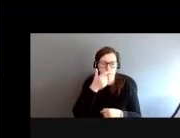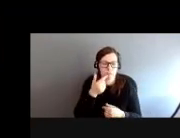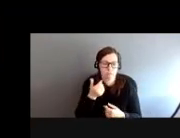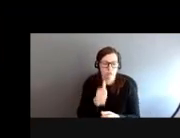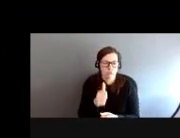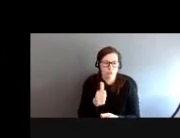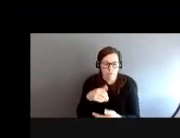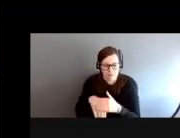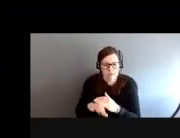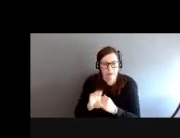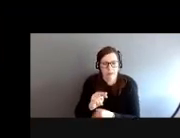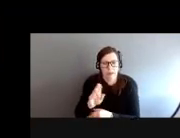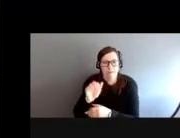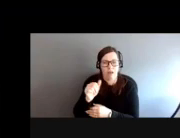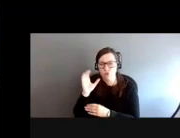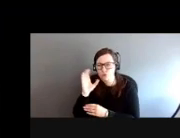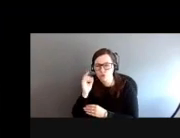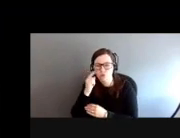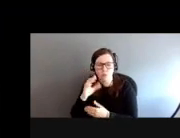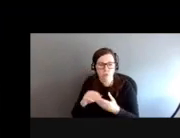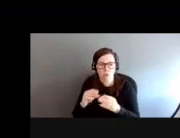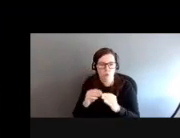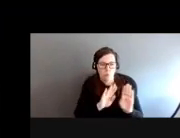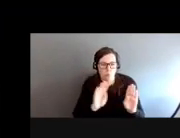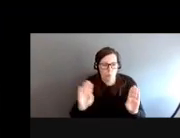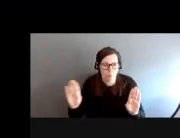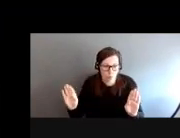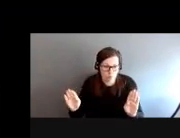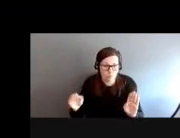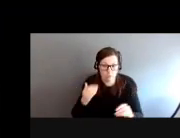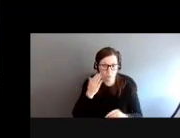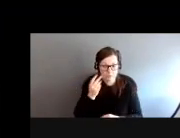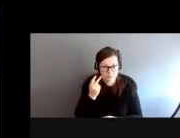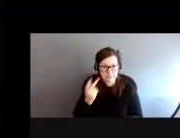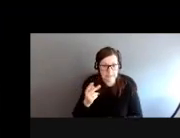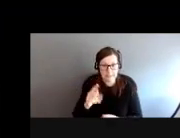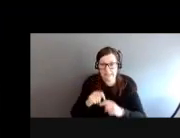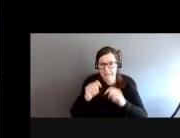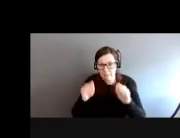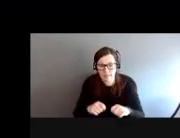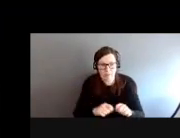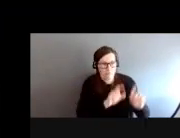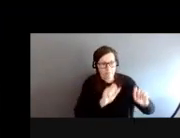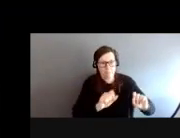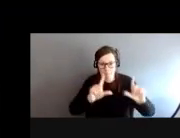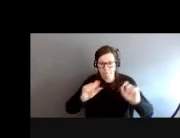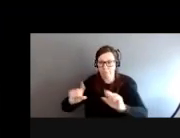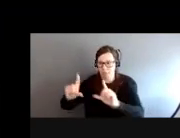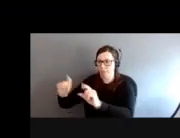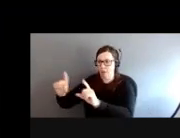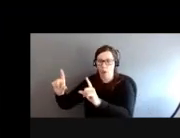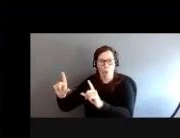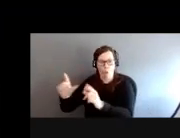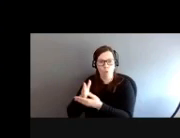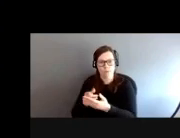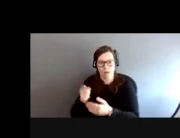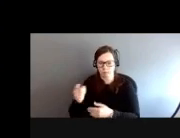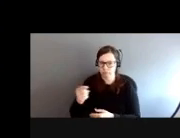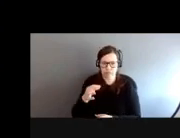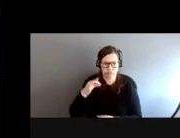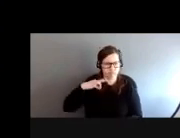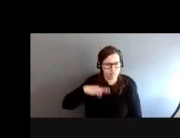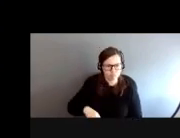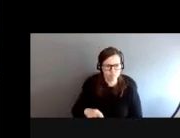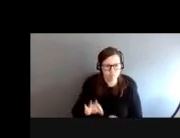of different templates will come up, and some of them are really handy. They have place for you to put a drawing or a picture if you want. They remind you to